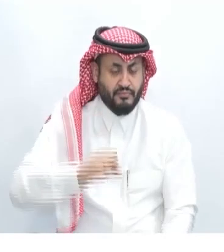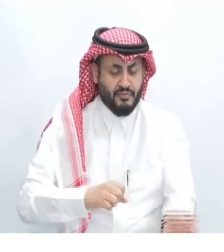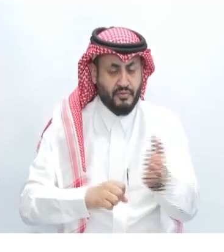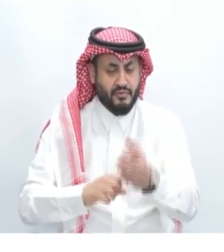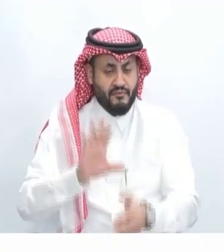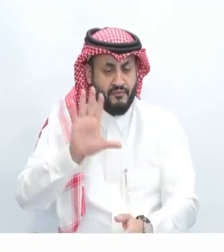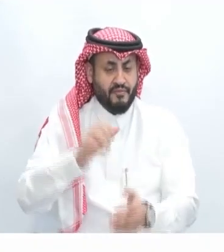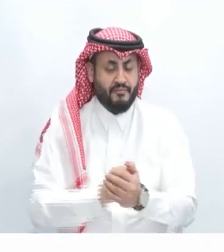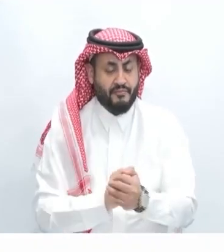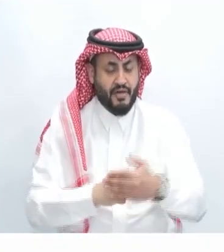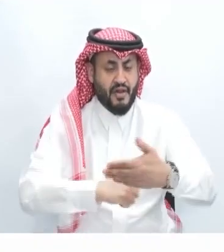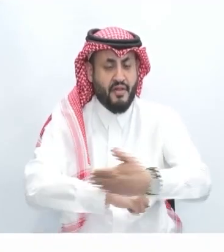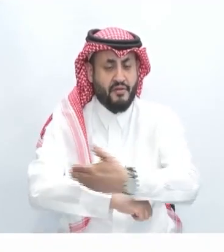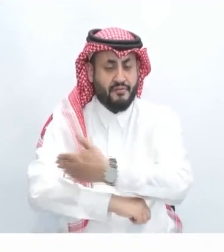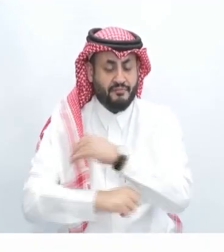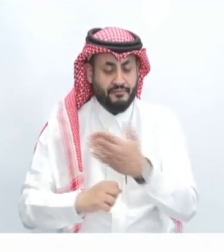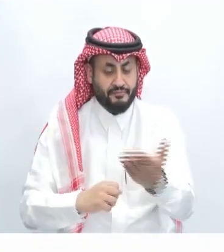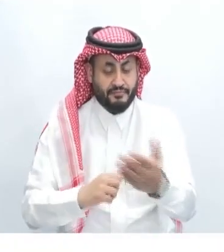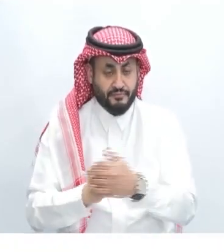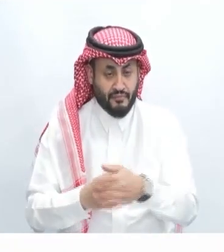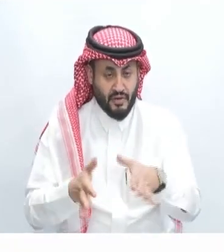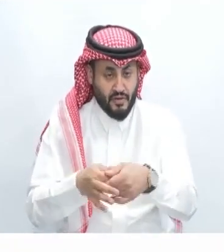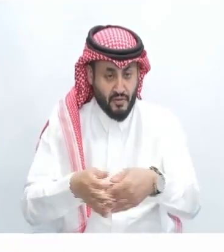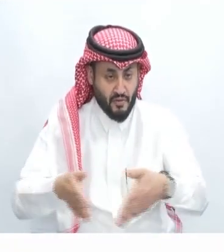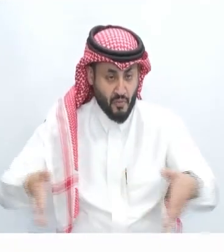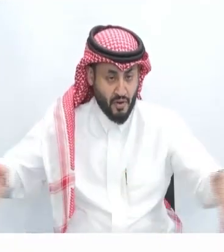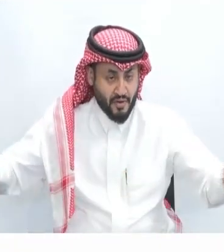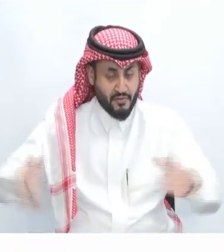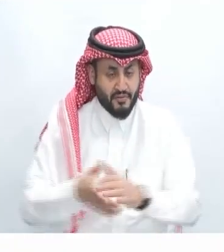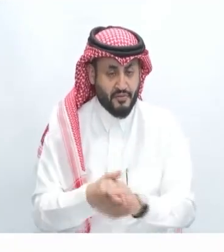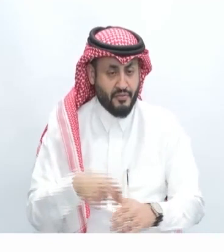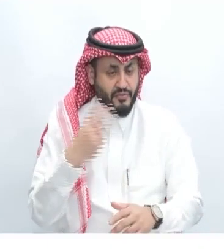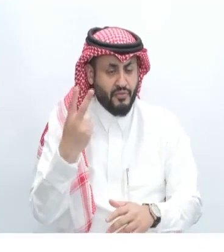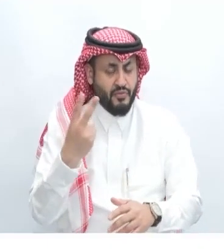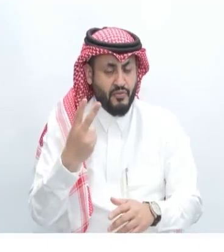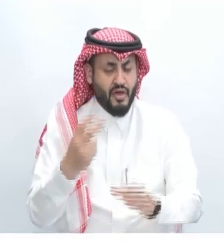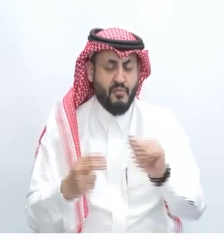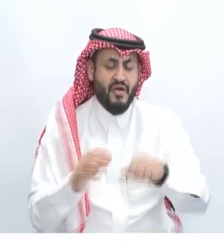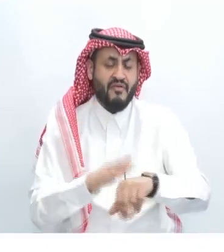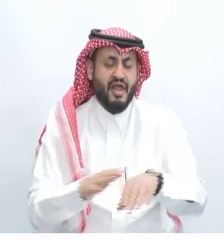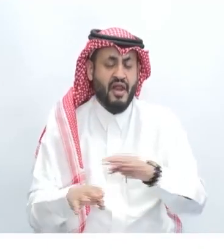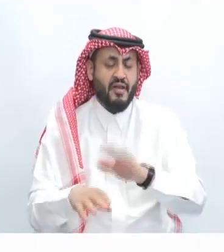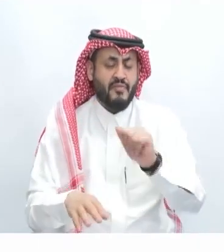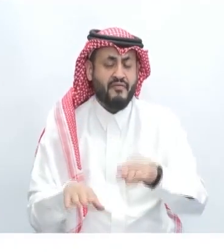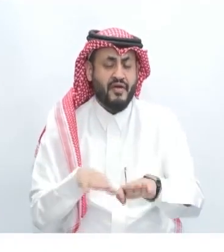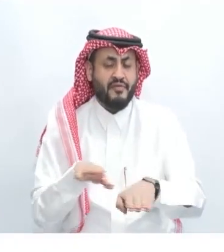snakes. Snakes are long and have no arms or